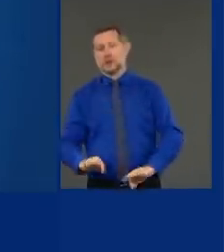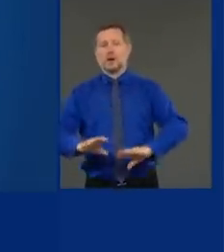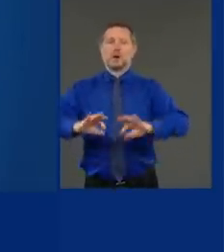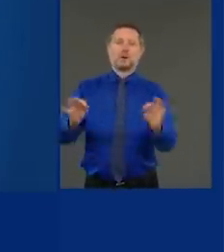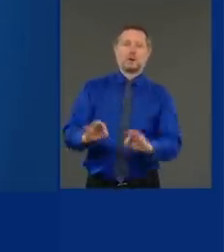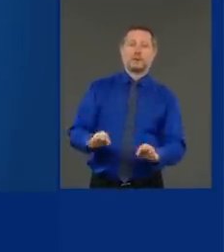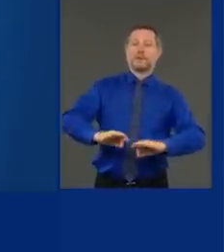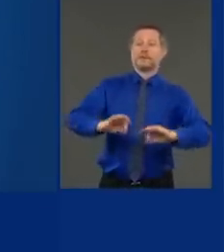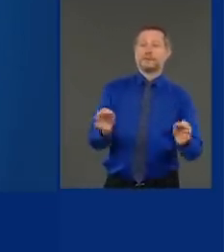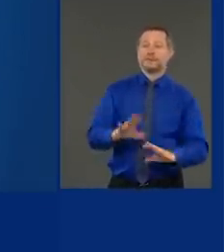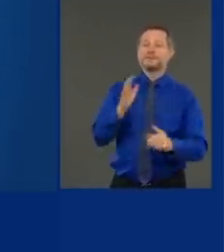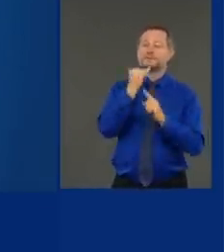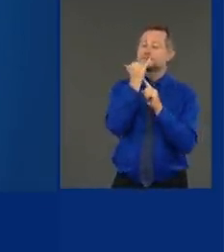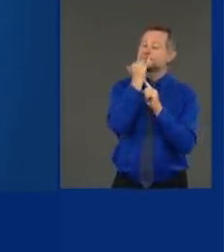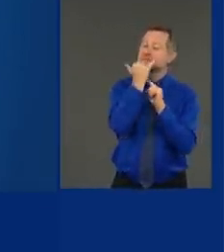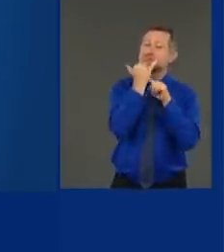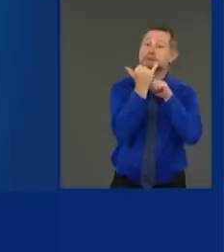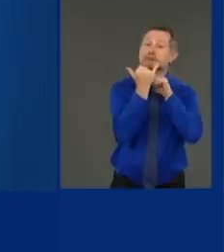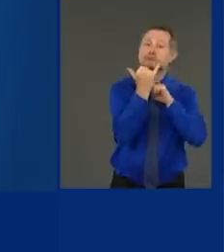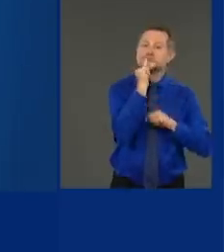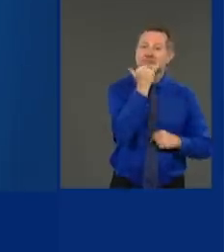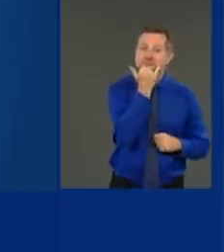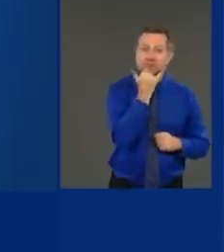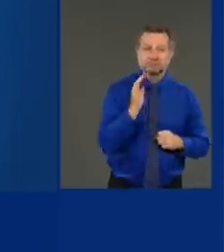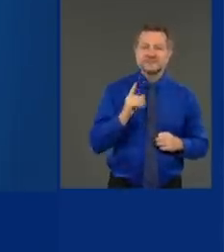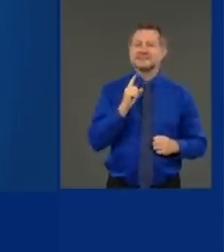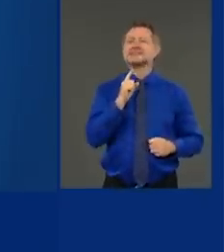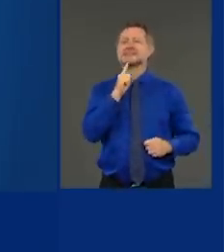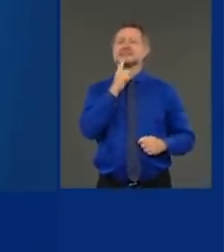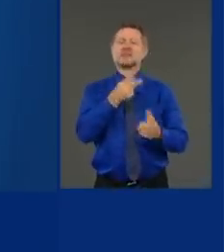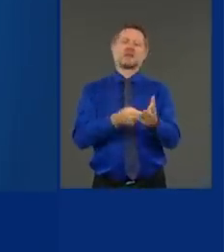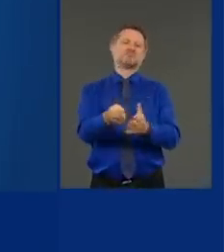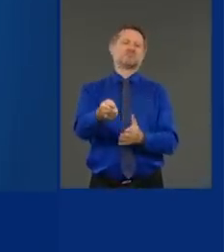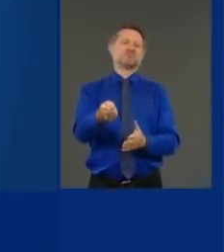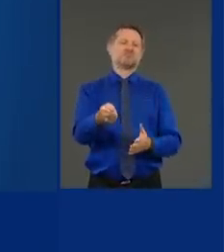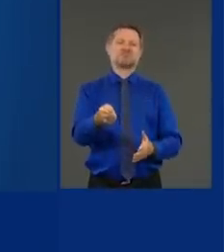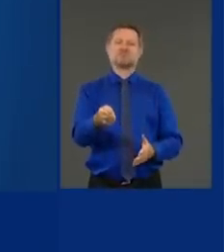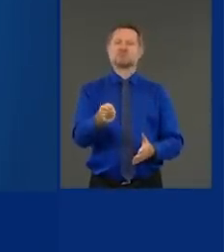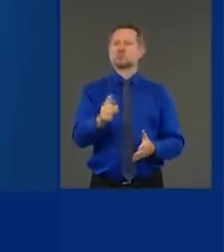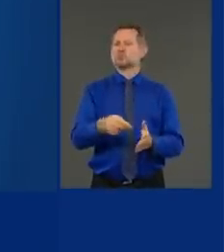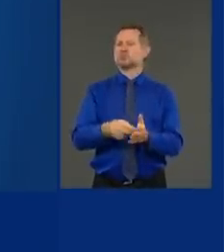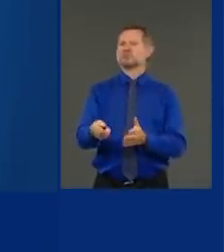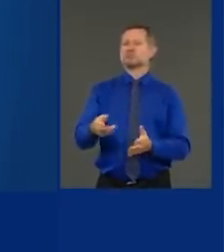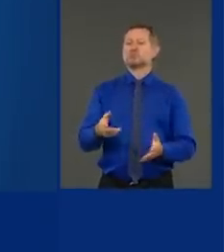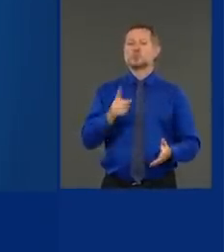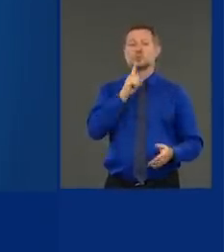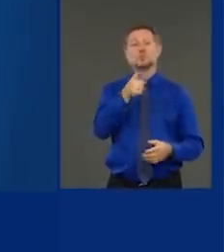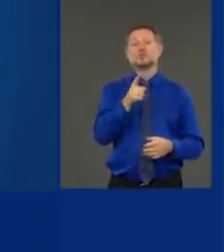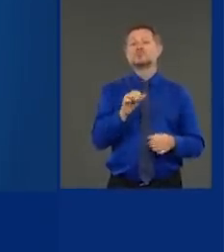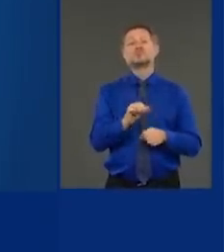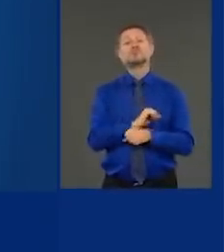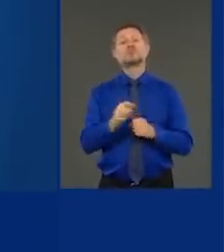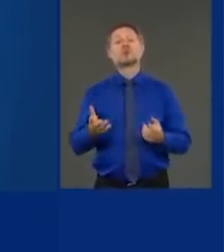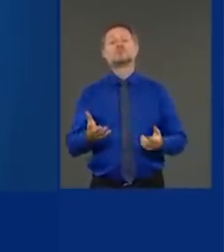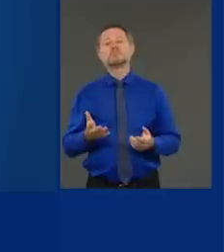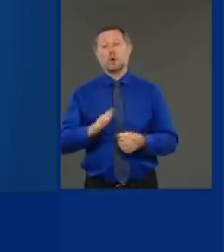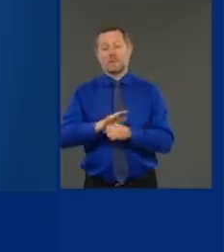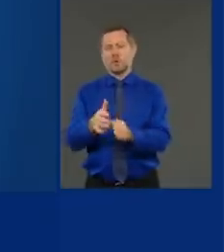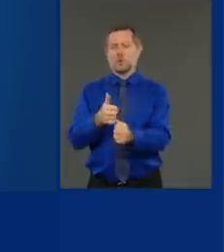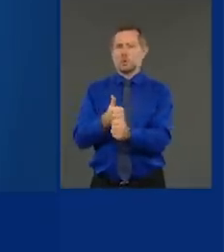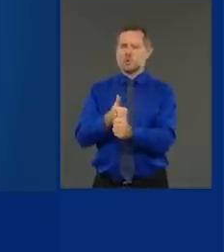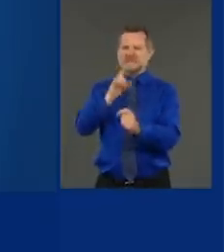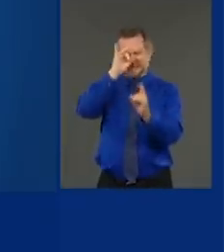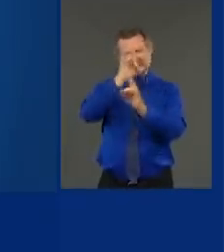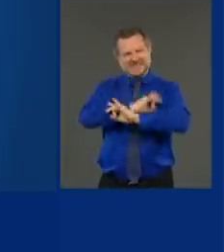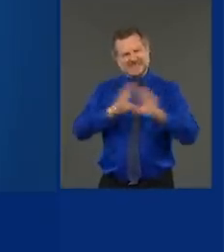mistake. Tell them the truth. The truth is COVID is serious. It is deadly